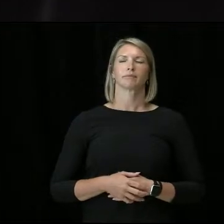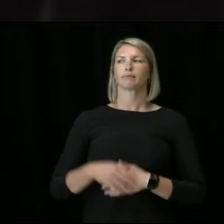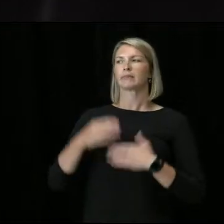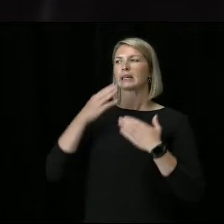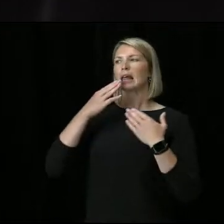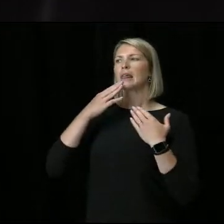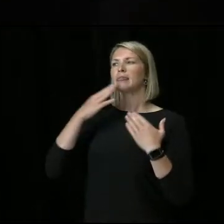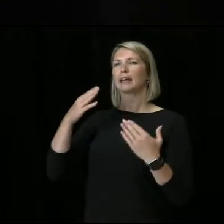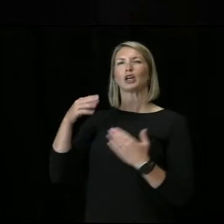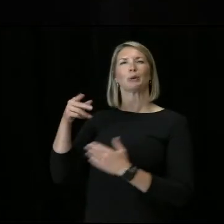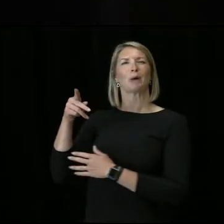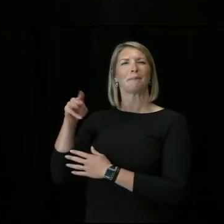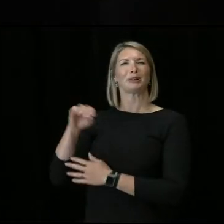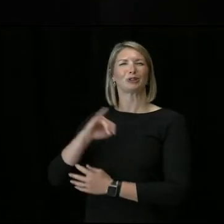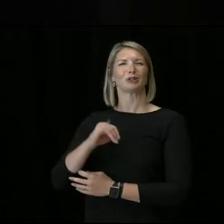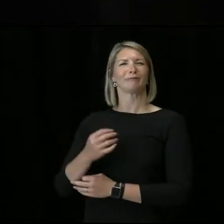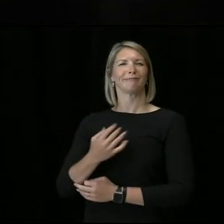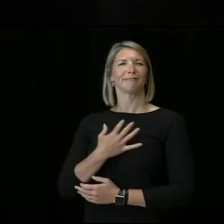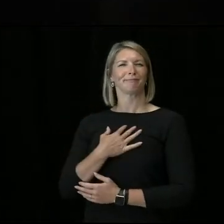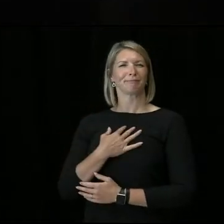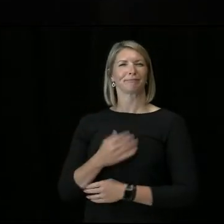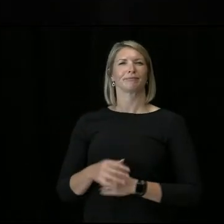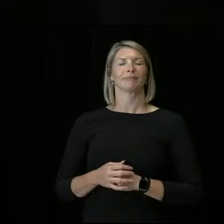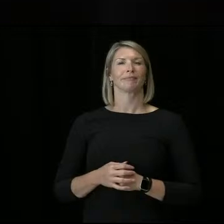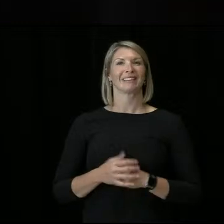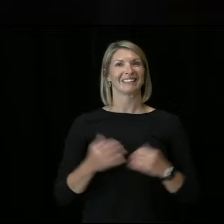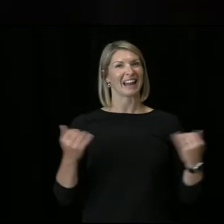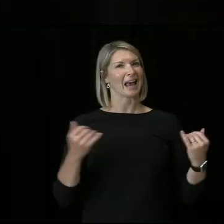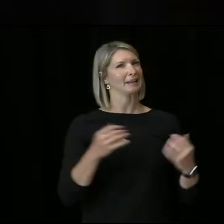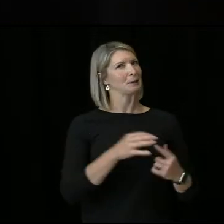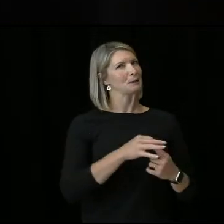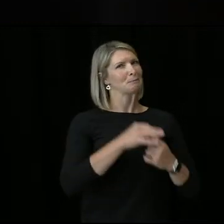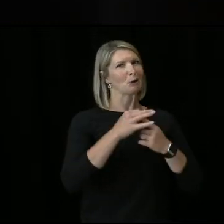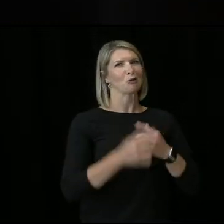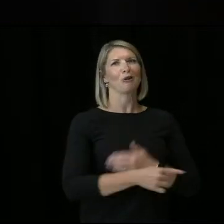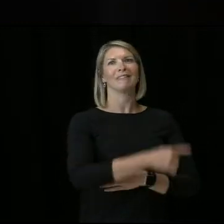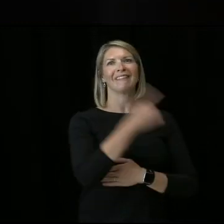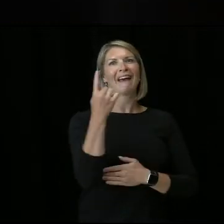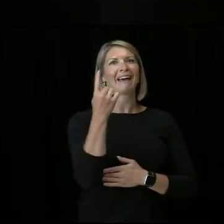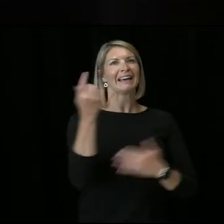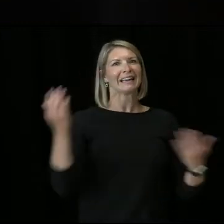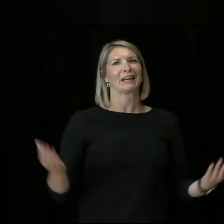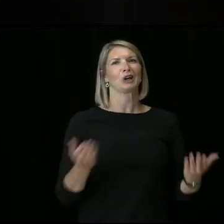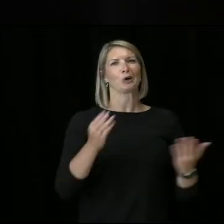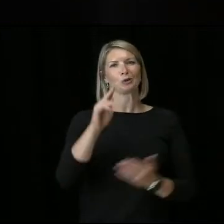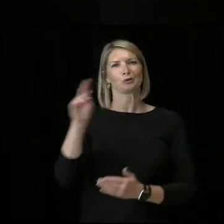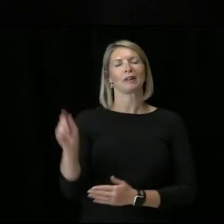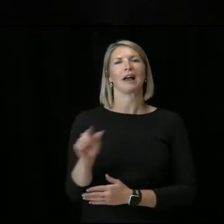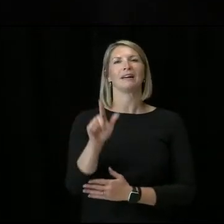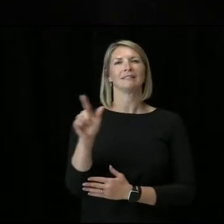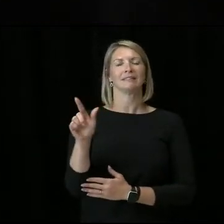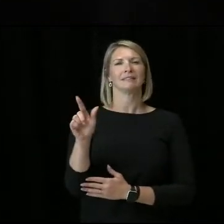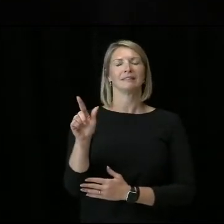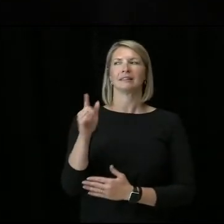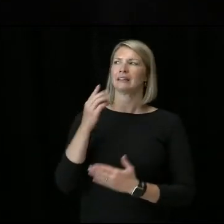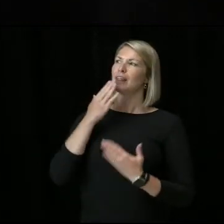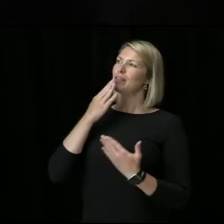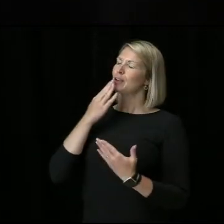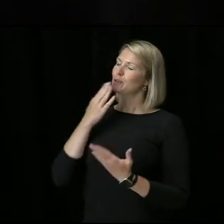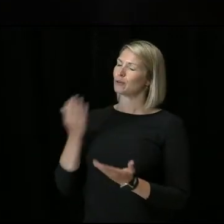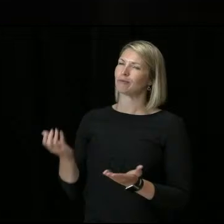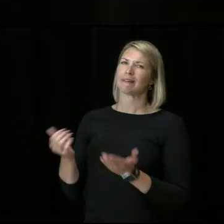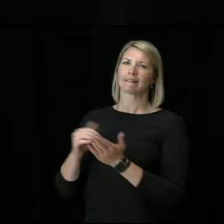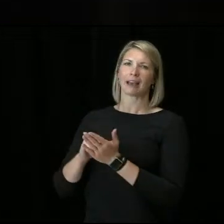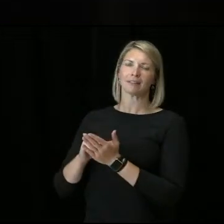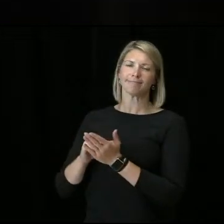Thank you, Prime Minister. Today is indeed an historic day for Newfoundland and Labrador. And I want to thank you, Prime Minister,